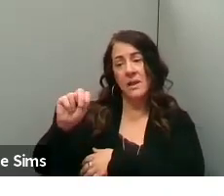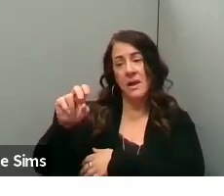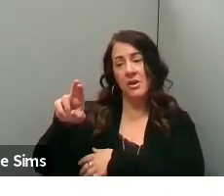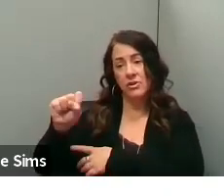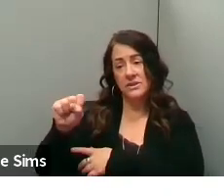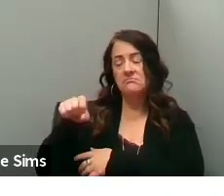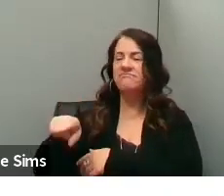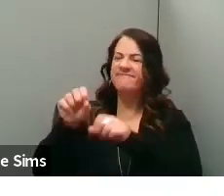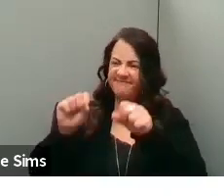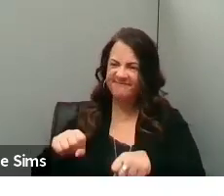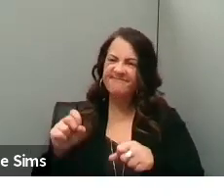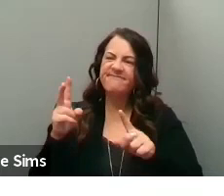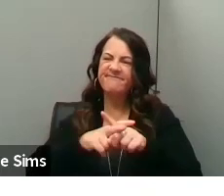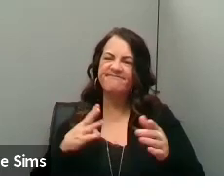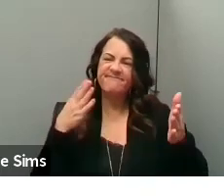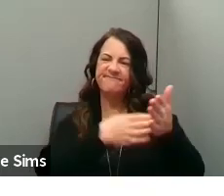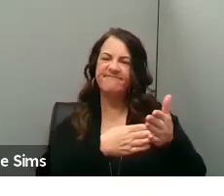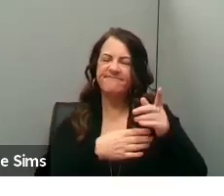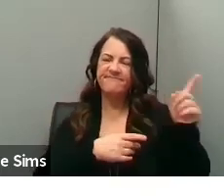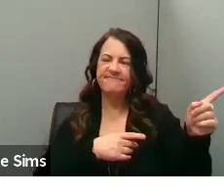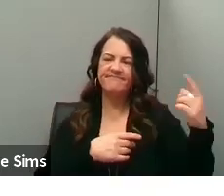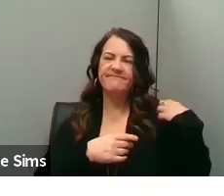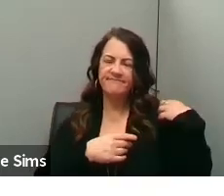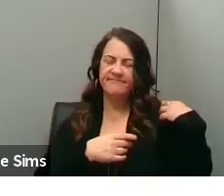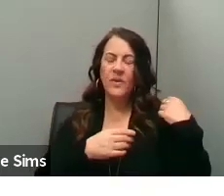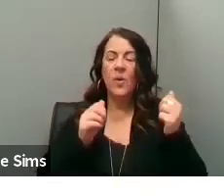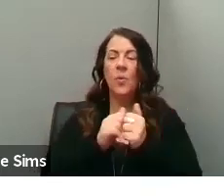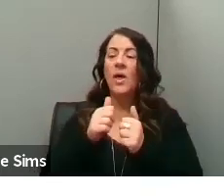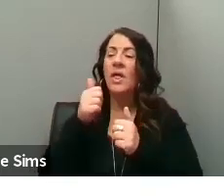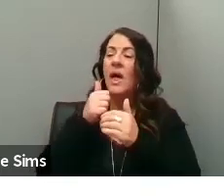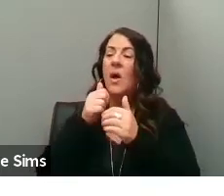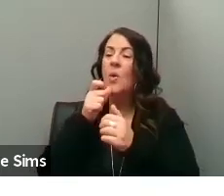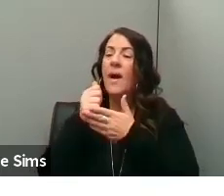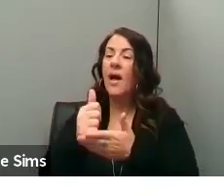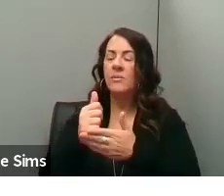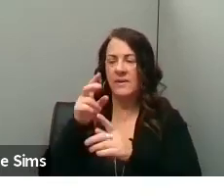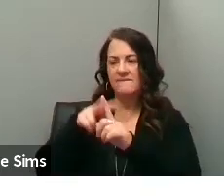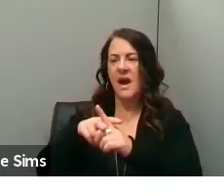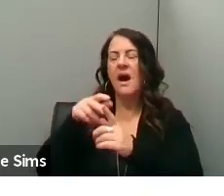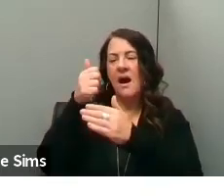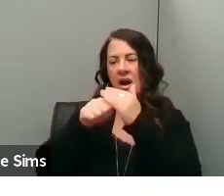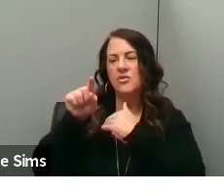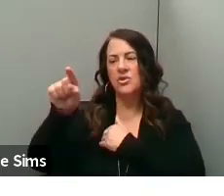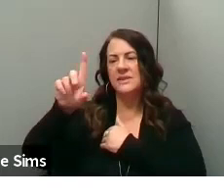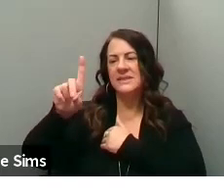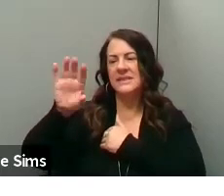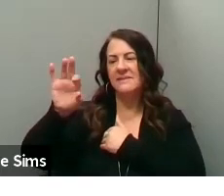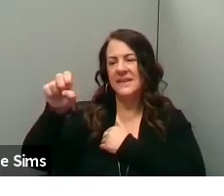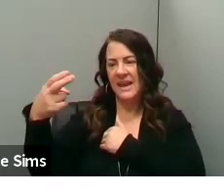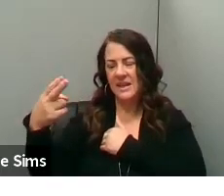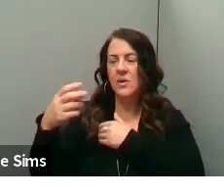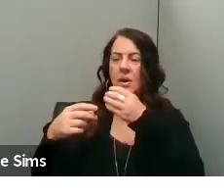boss with DFEH or with EEOC. It's important to note